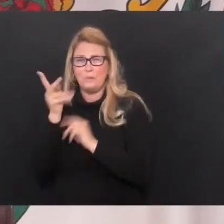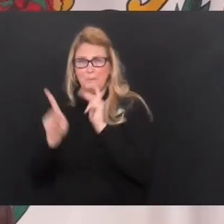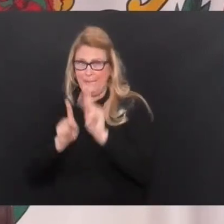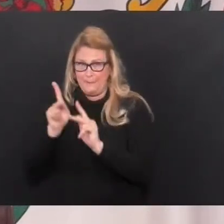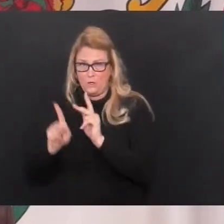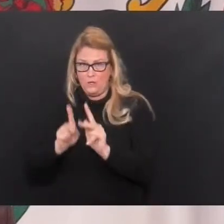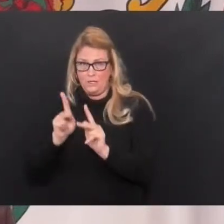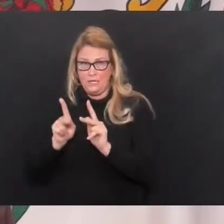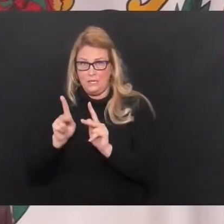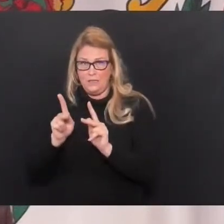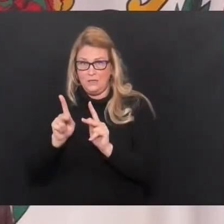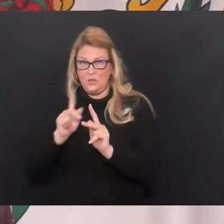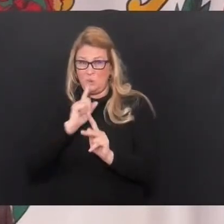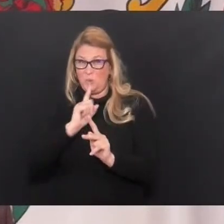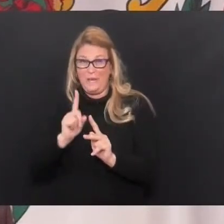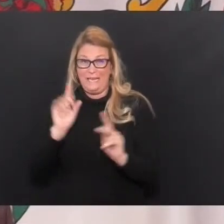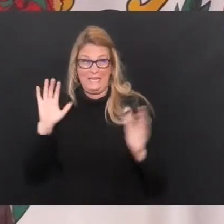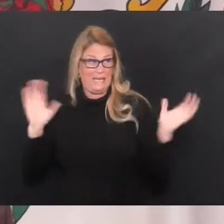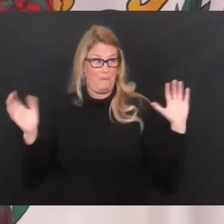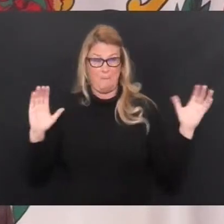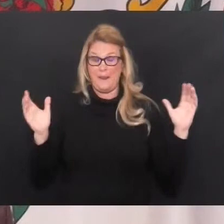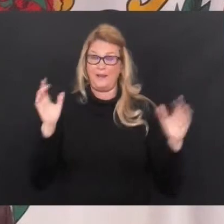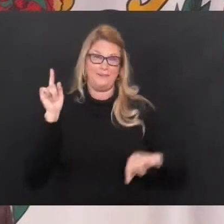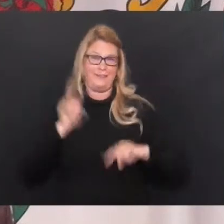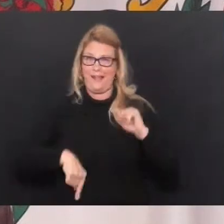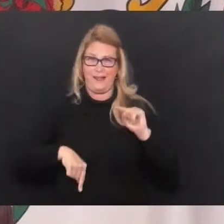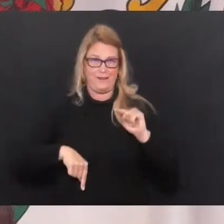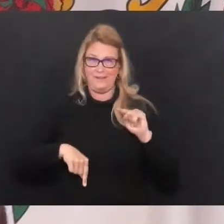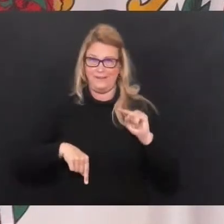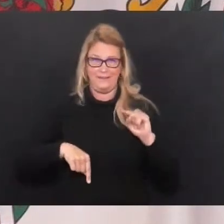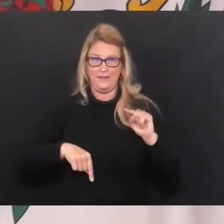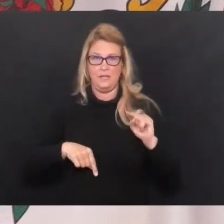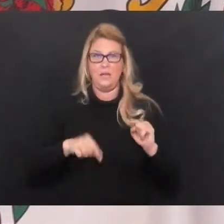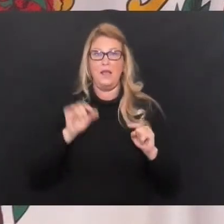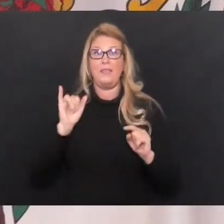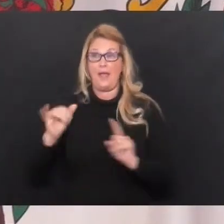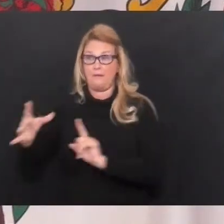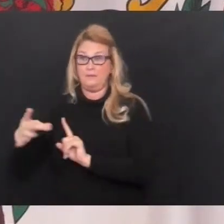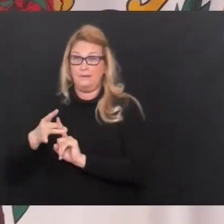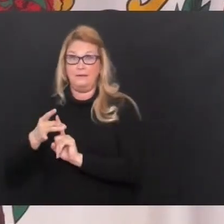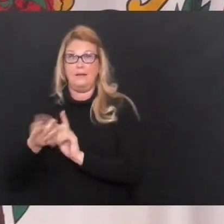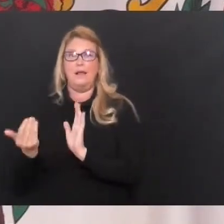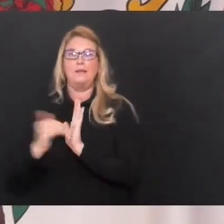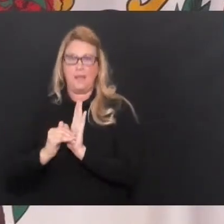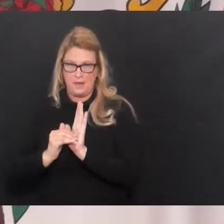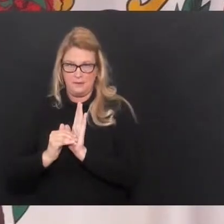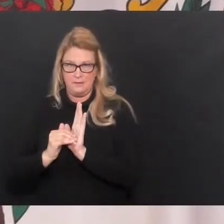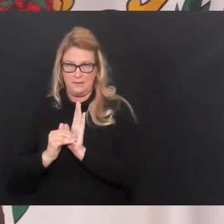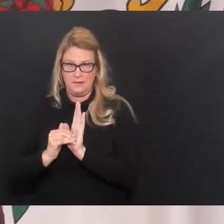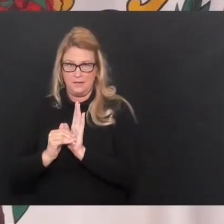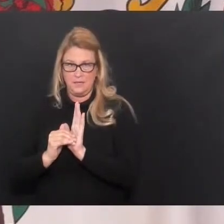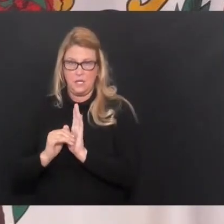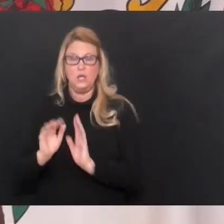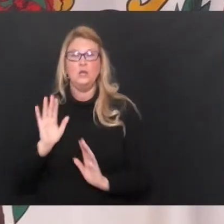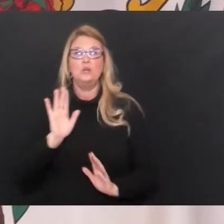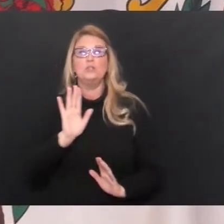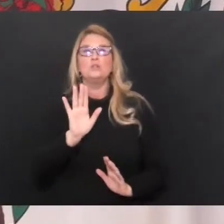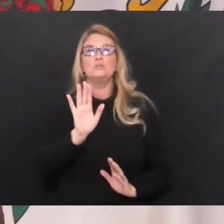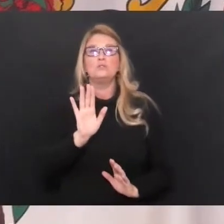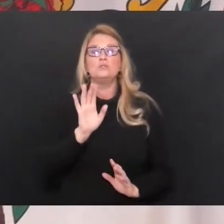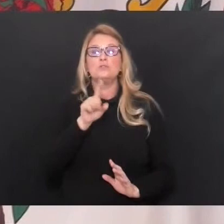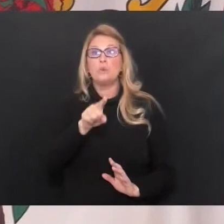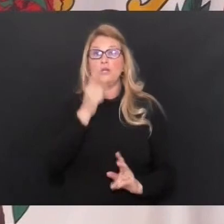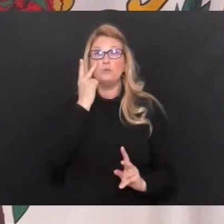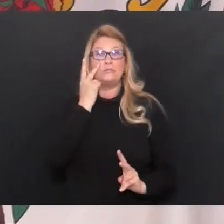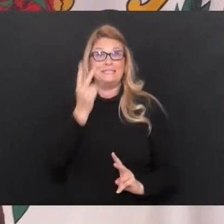even measurable that have gotten this disease back. I mean, when you're